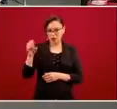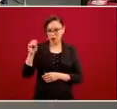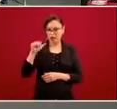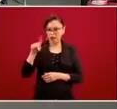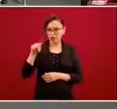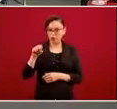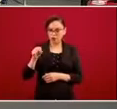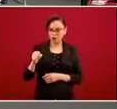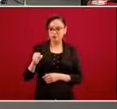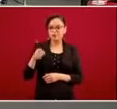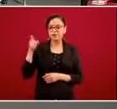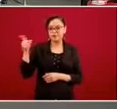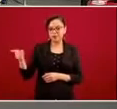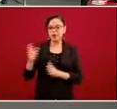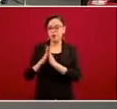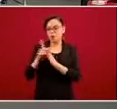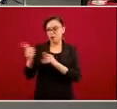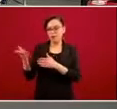vigilance of these cases.